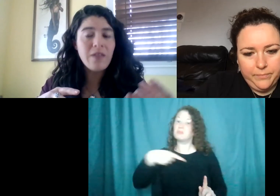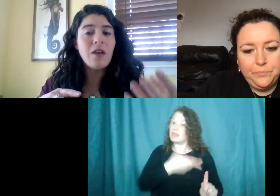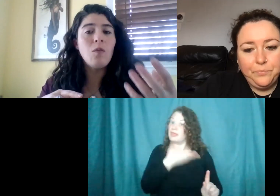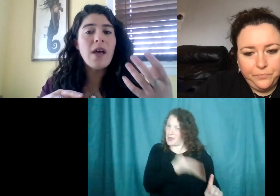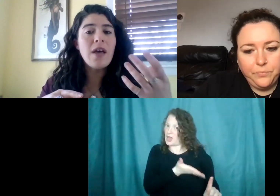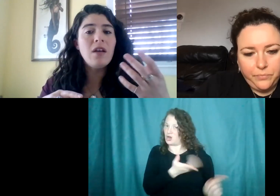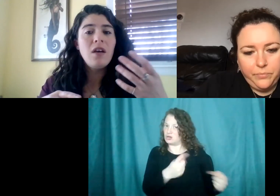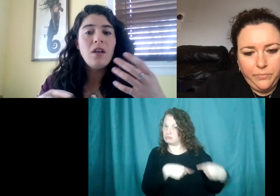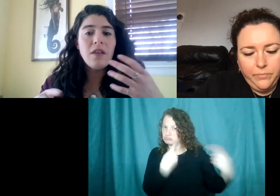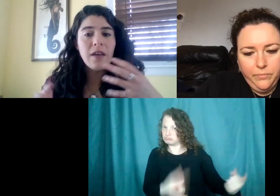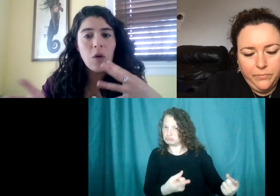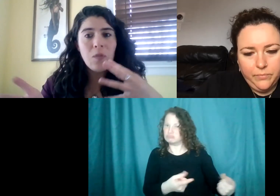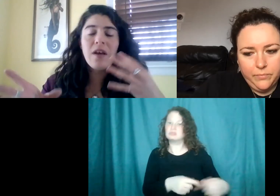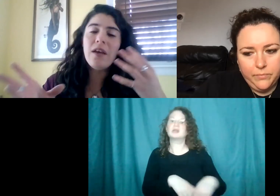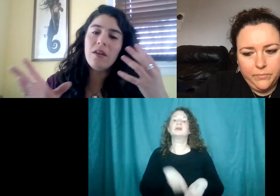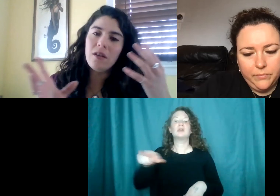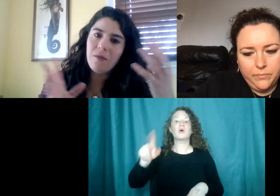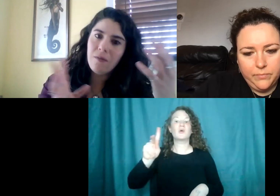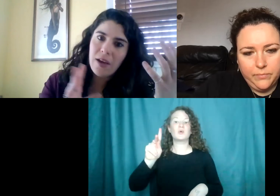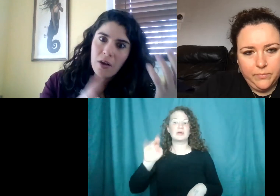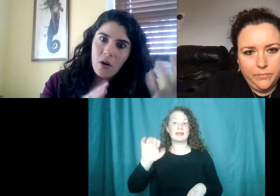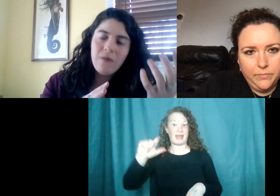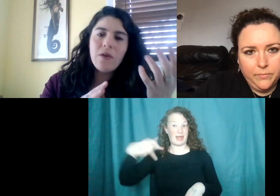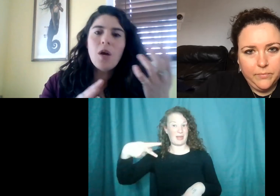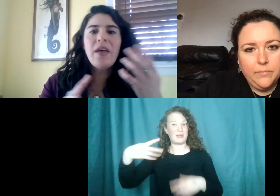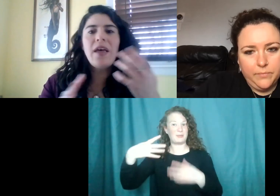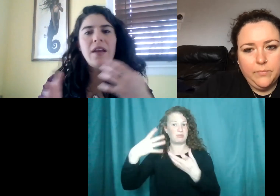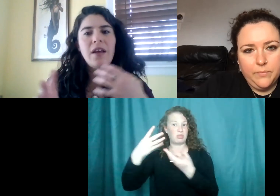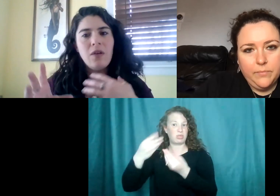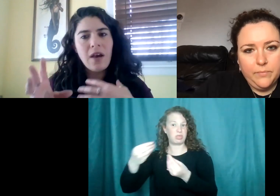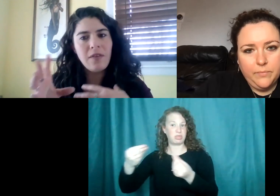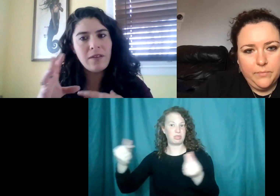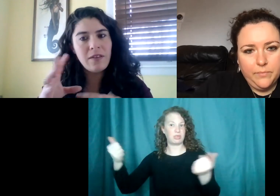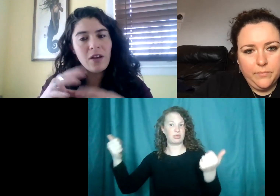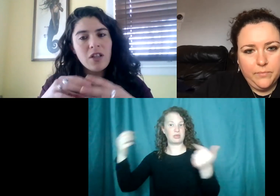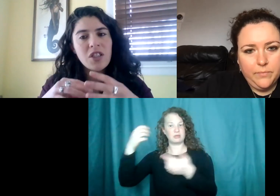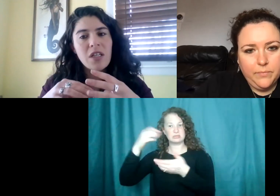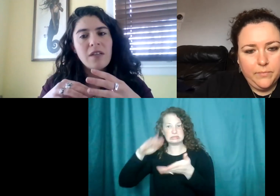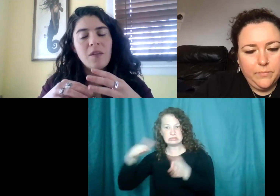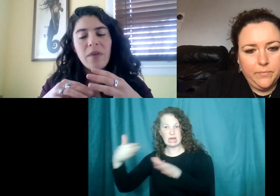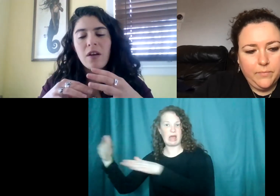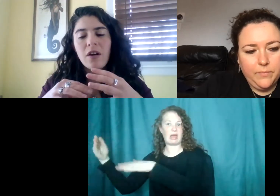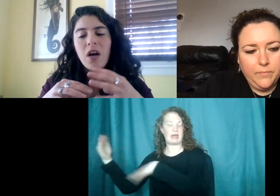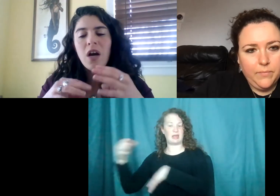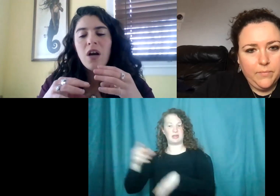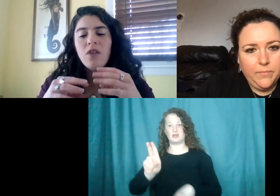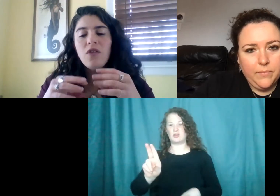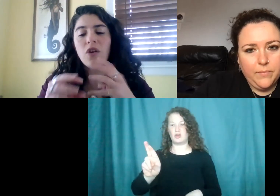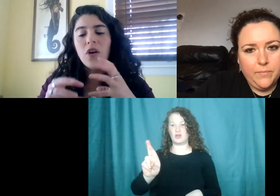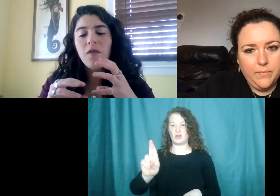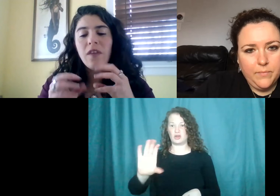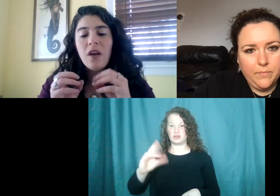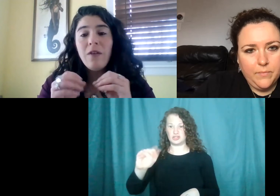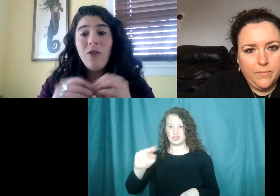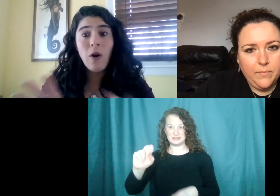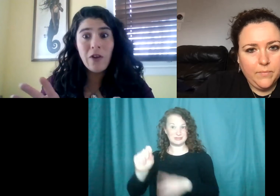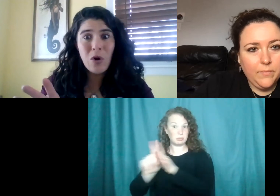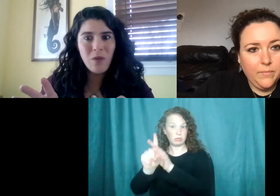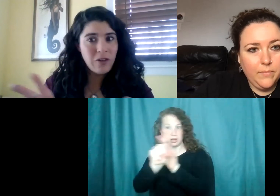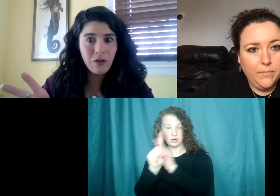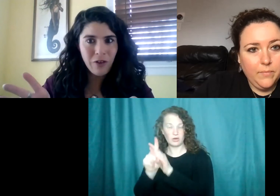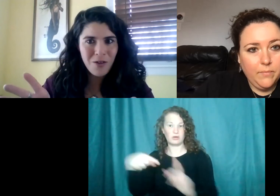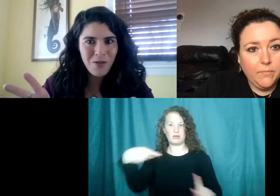And then when the kelps kind of died off for a bit and you had the sea urchins appear, the turfs saw